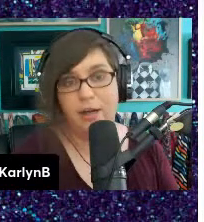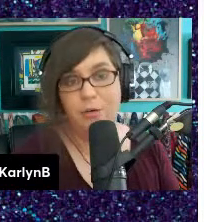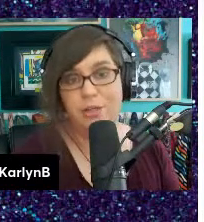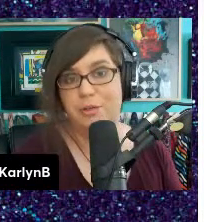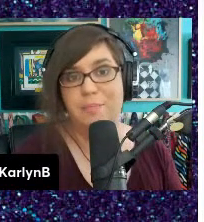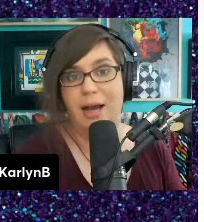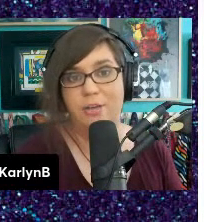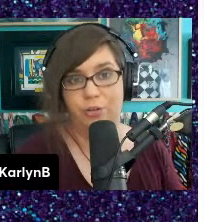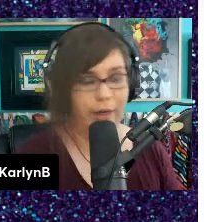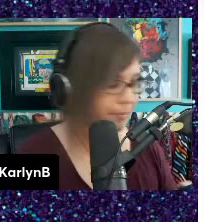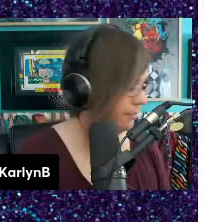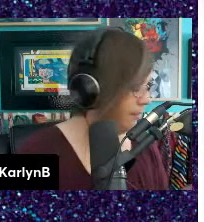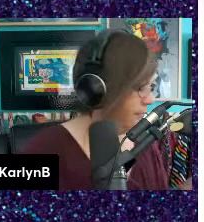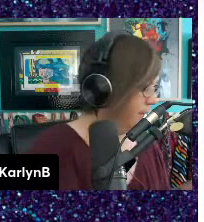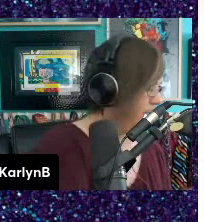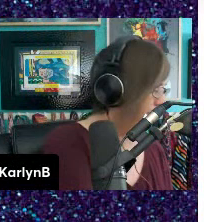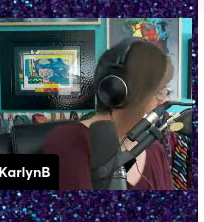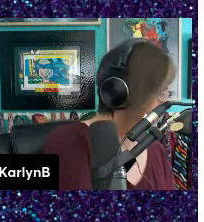We can always do a Spy Stream.